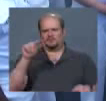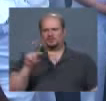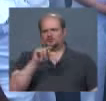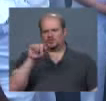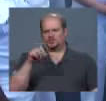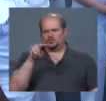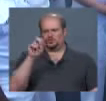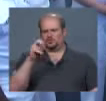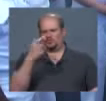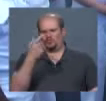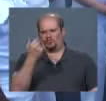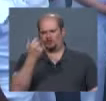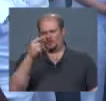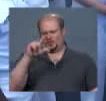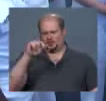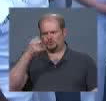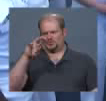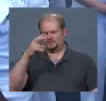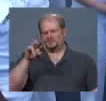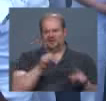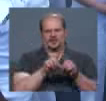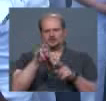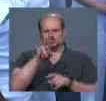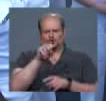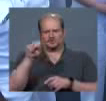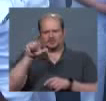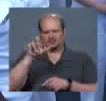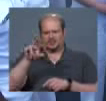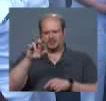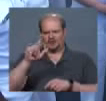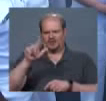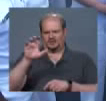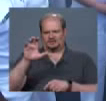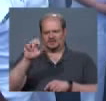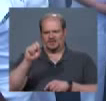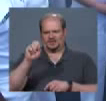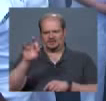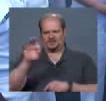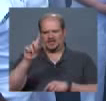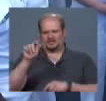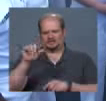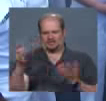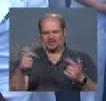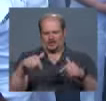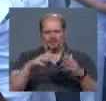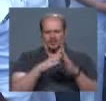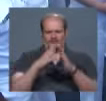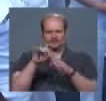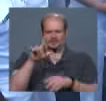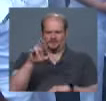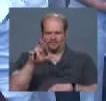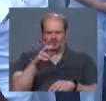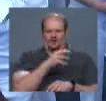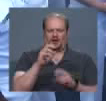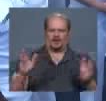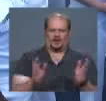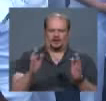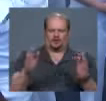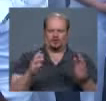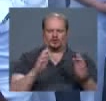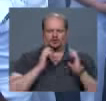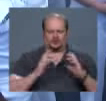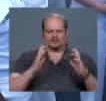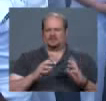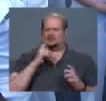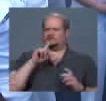June 13th, 2017, as USS Little Rock LCS-9 Day here in the City of Little Rock, and encourage the